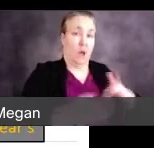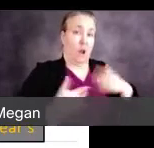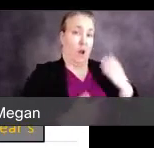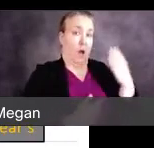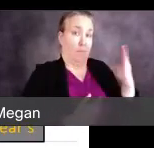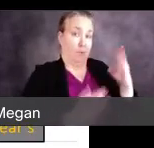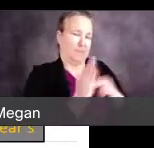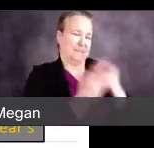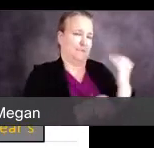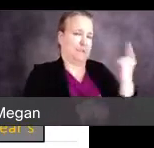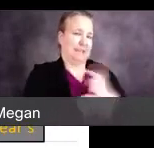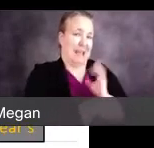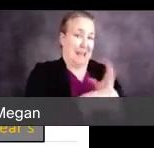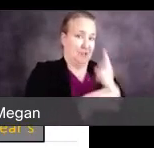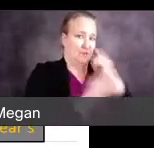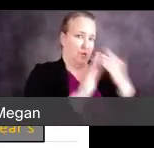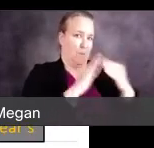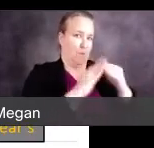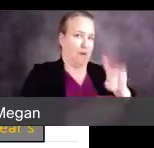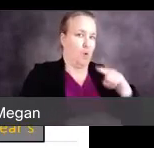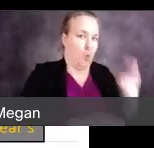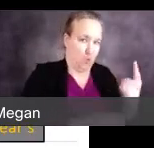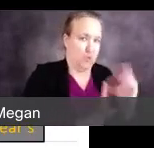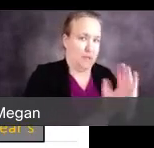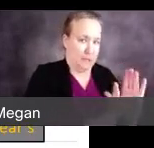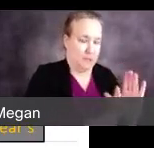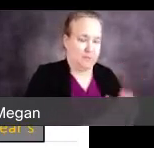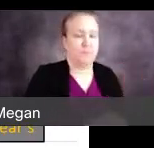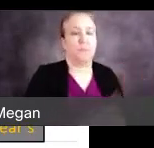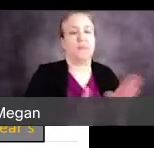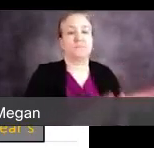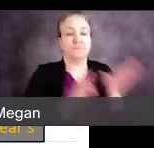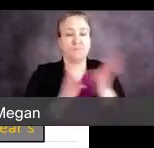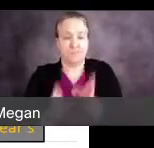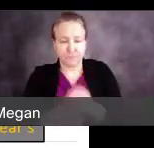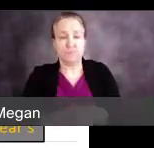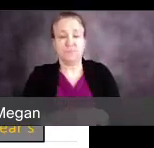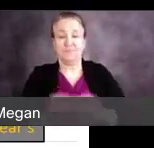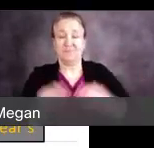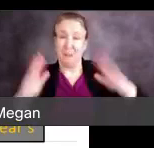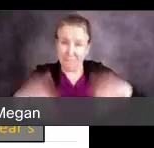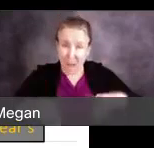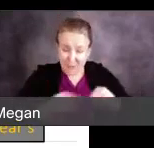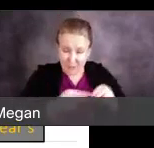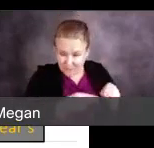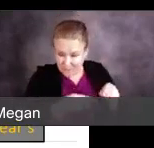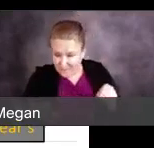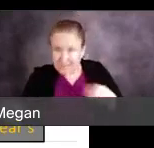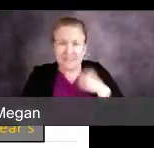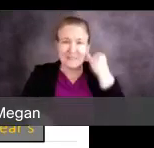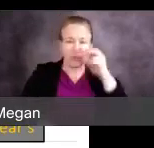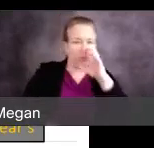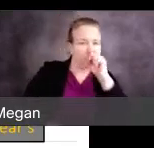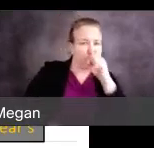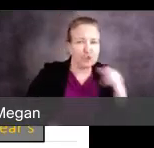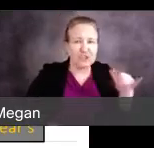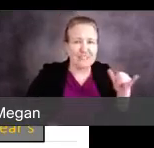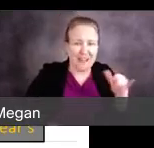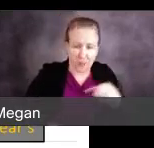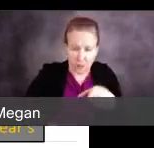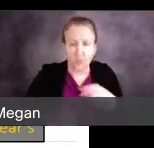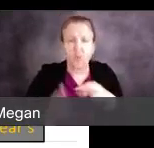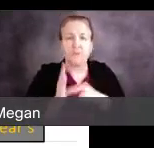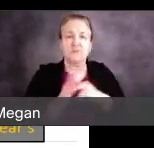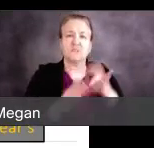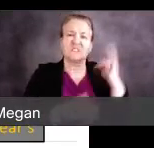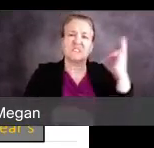is the 14-day average of community-only cases. And then way down at the bottom, you can see the orange and the yellow lines, which are the 7